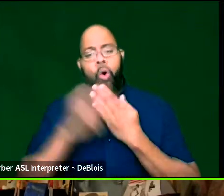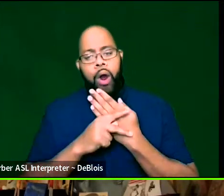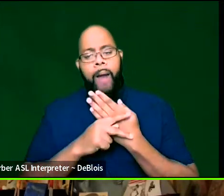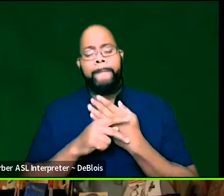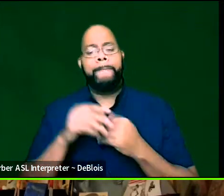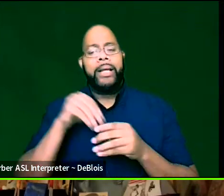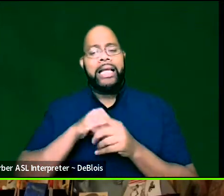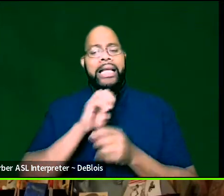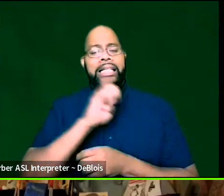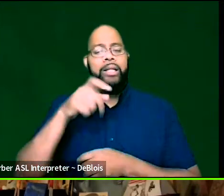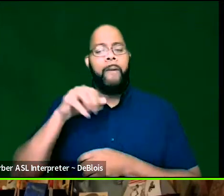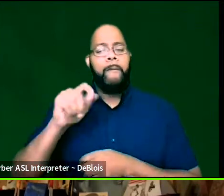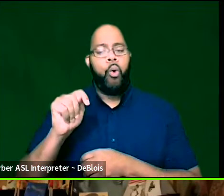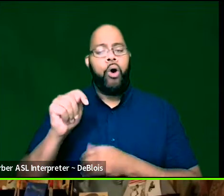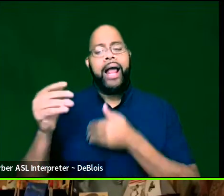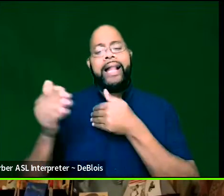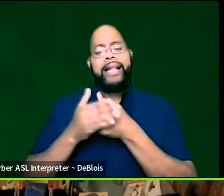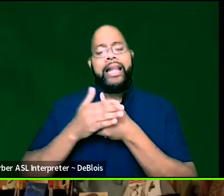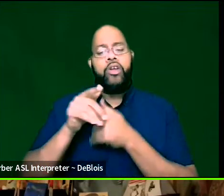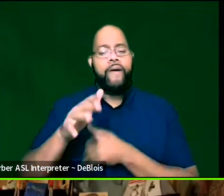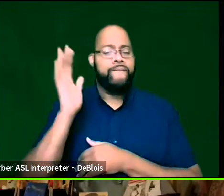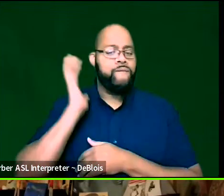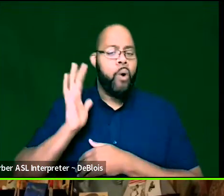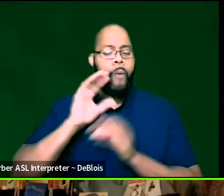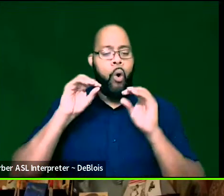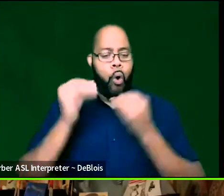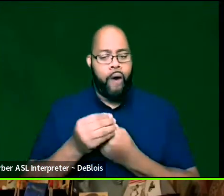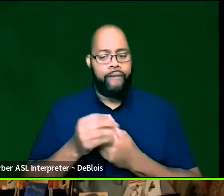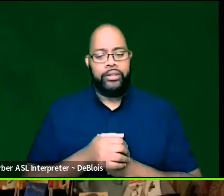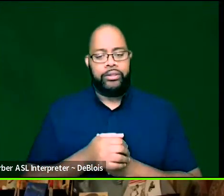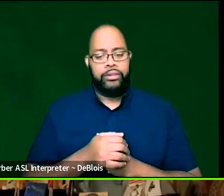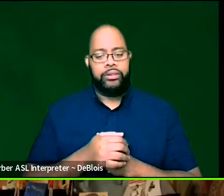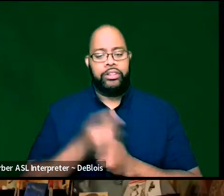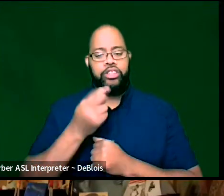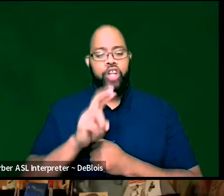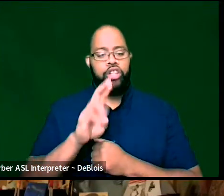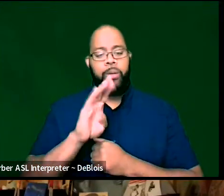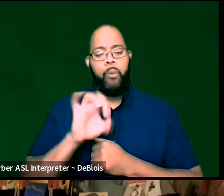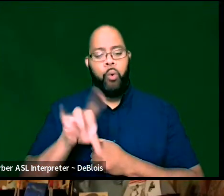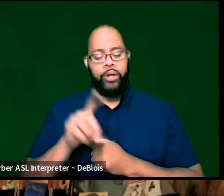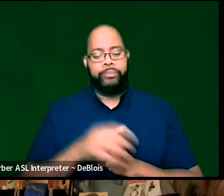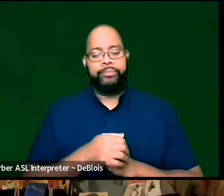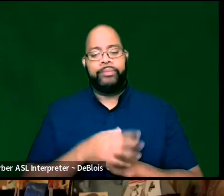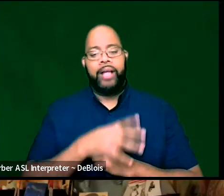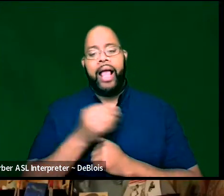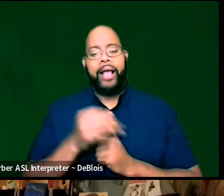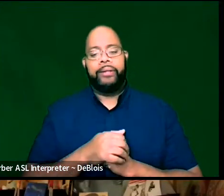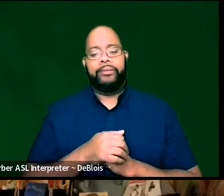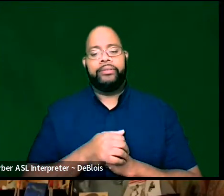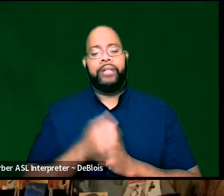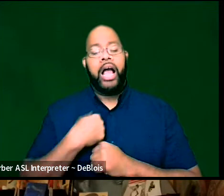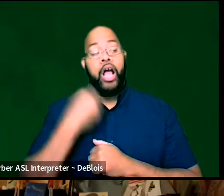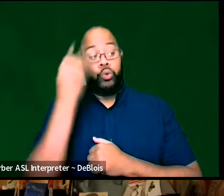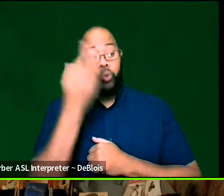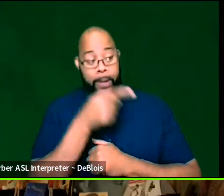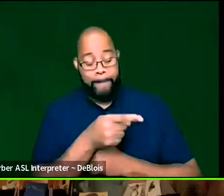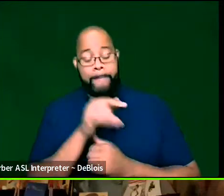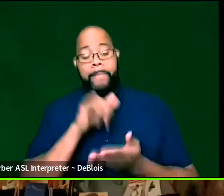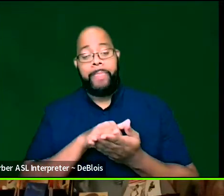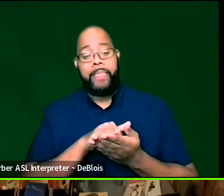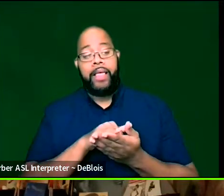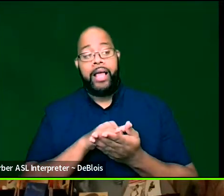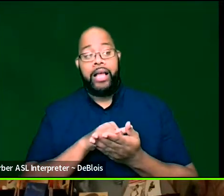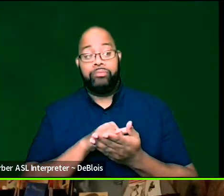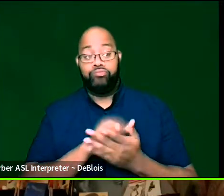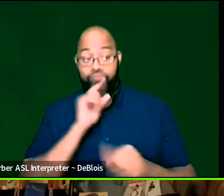over in Eastport near your former office, Dr. Boyd. And I told him that pound